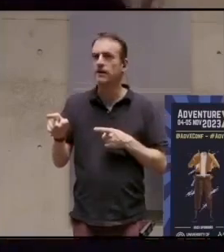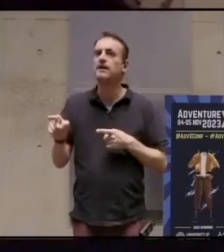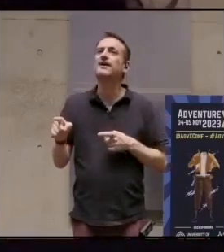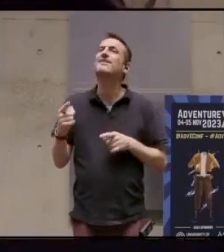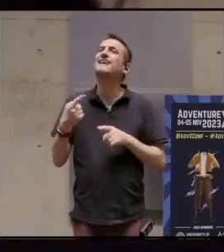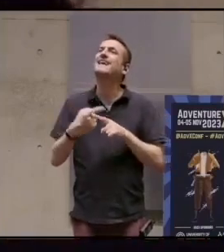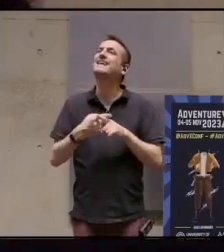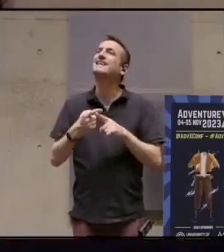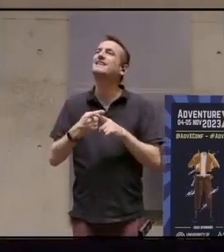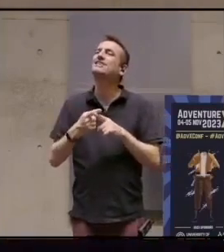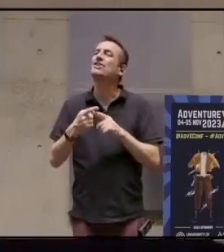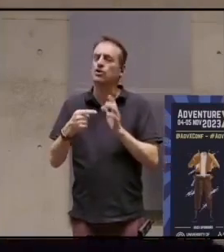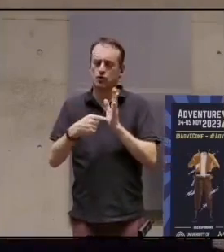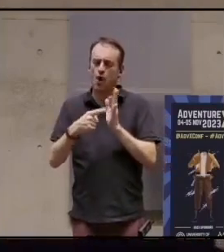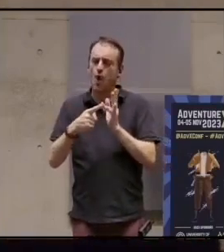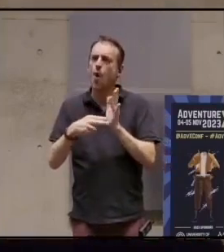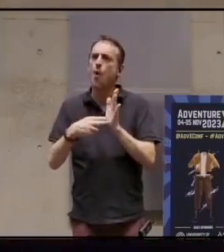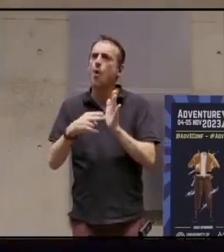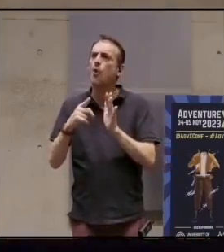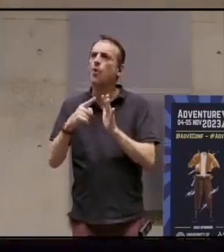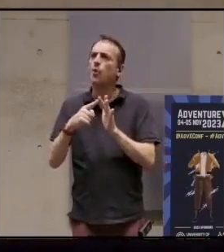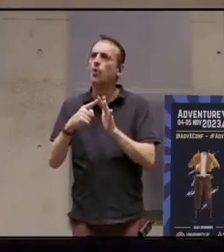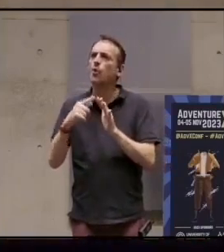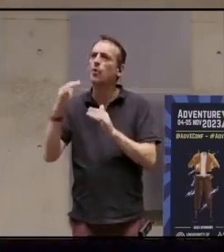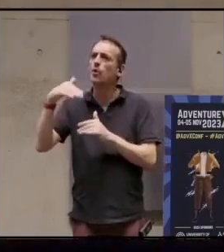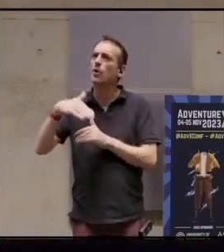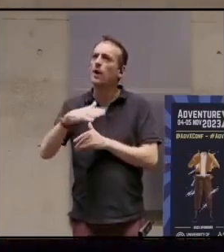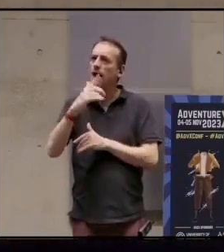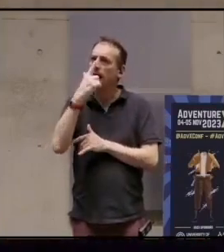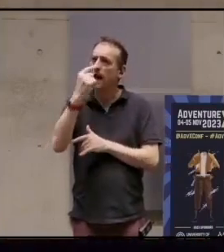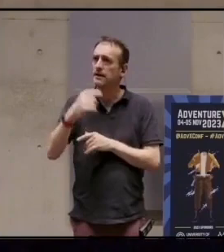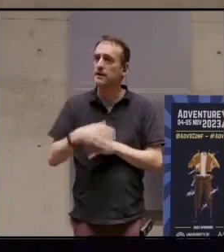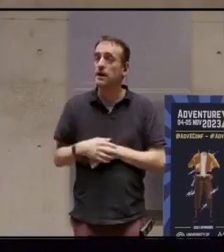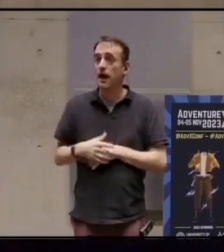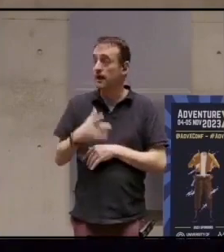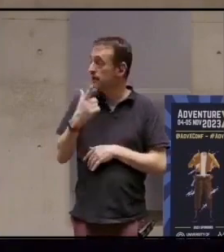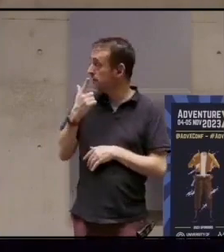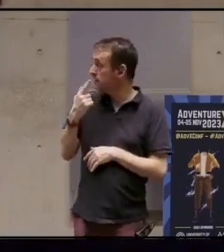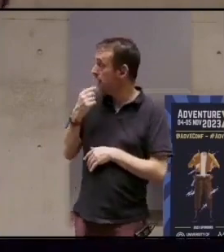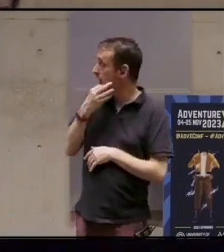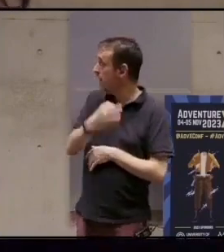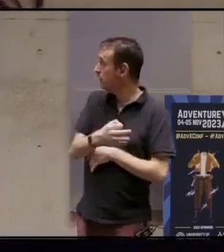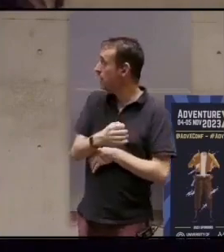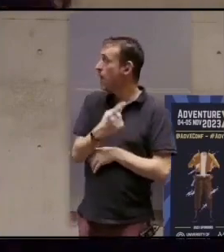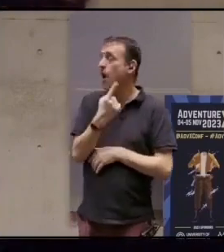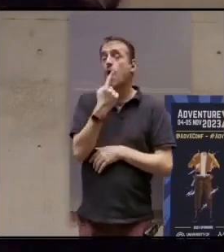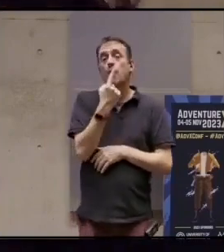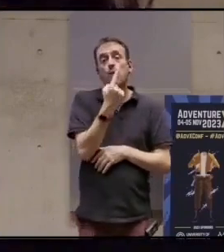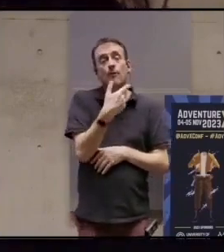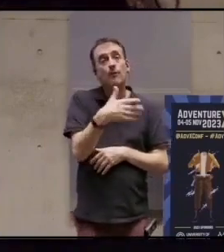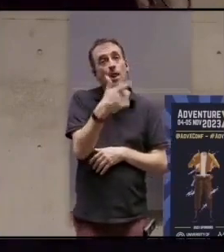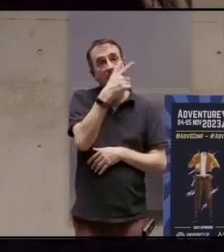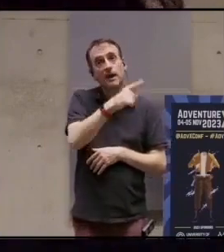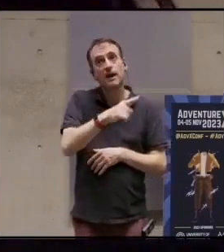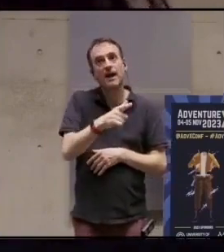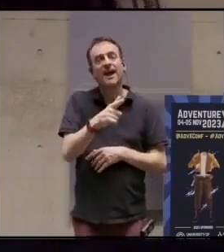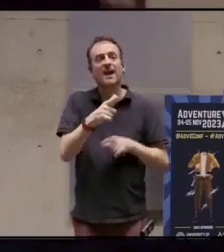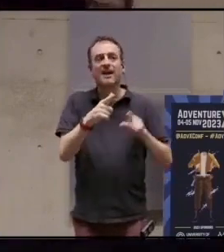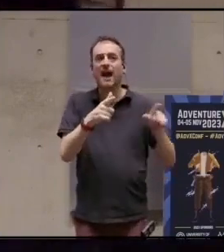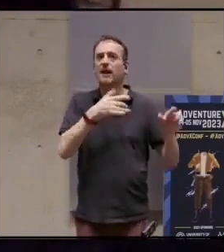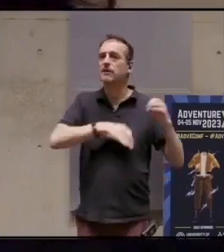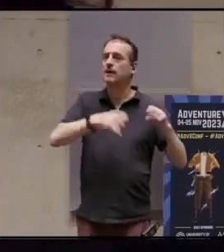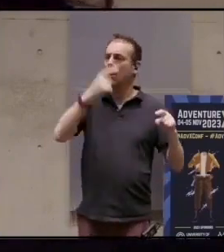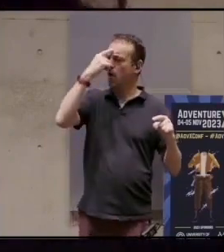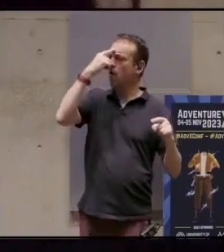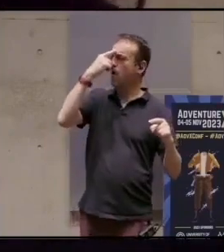language. And a nice one is one more for luck, which can imply, I think that we've got the, I